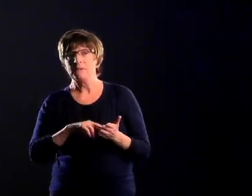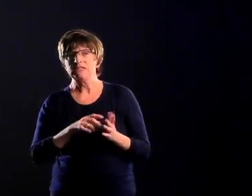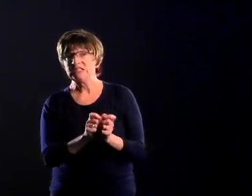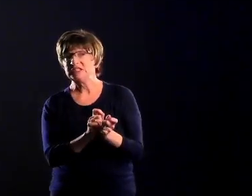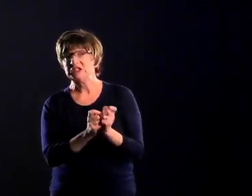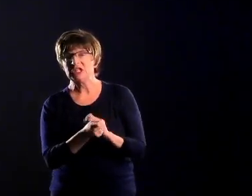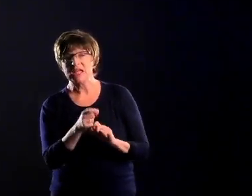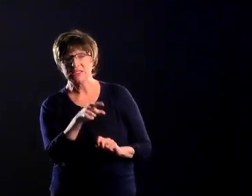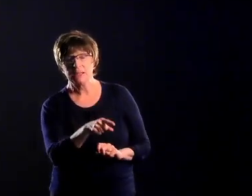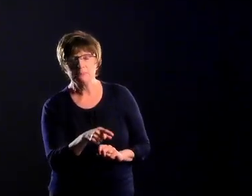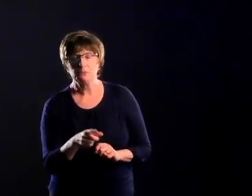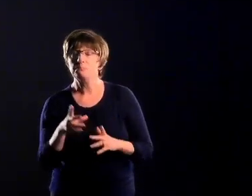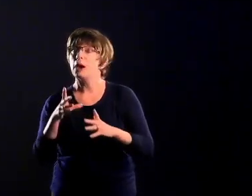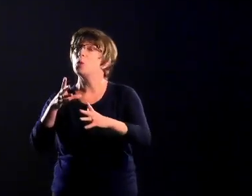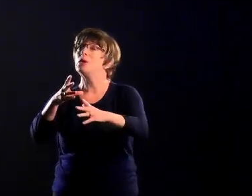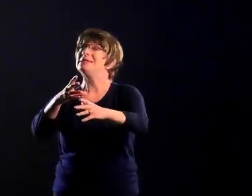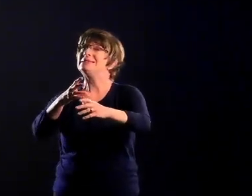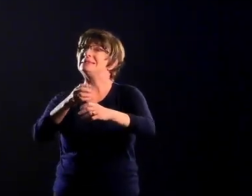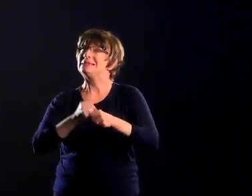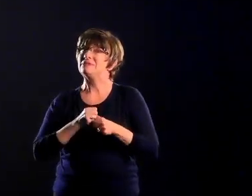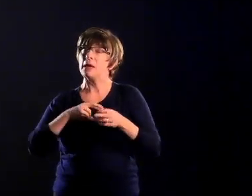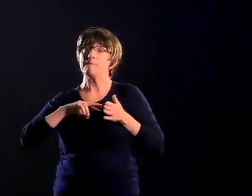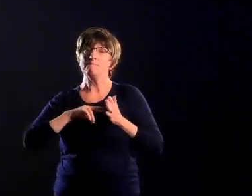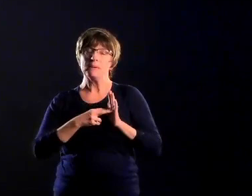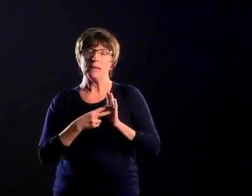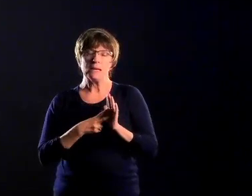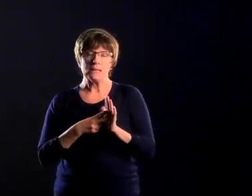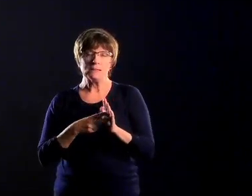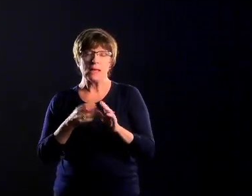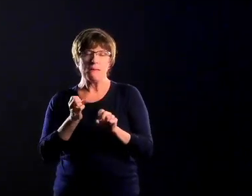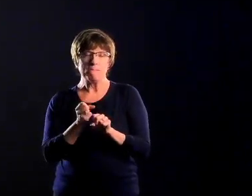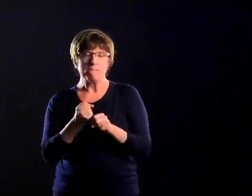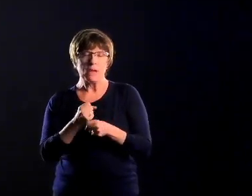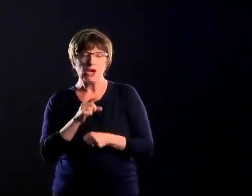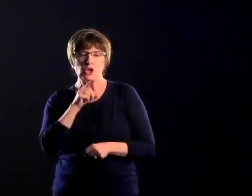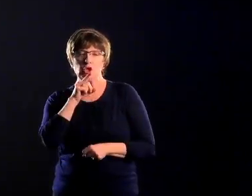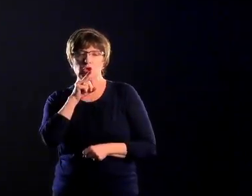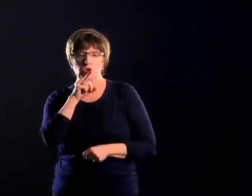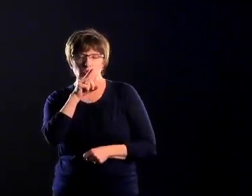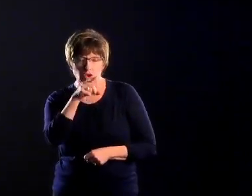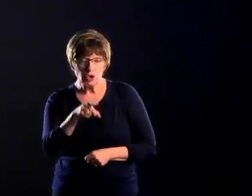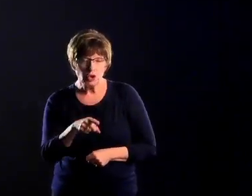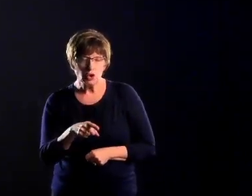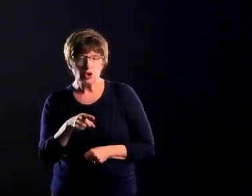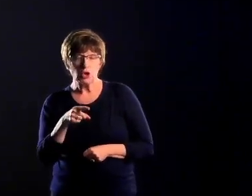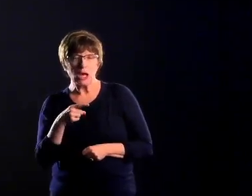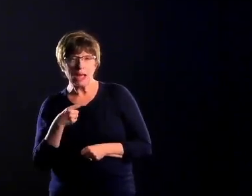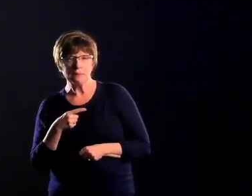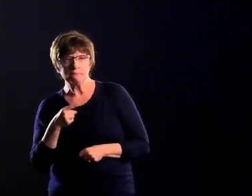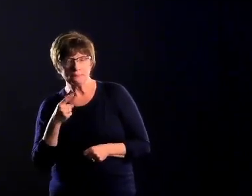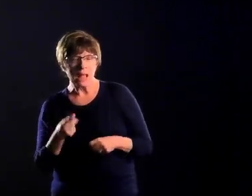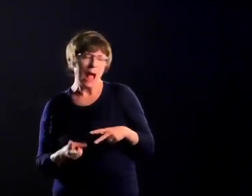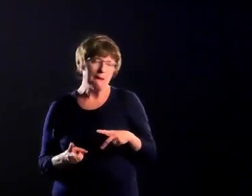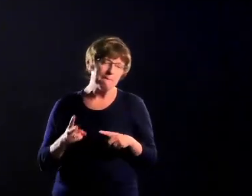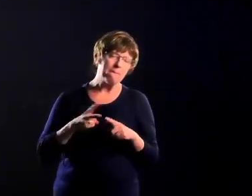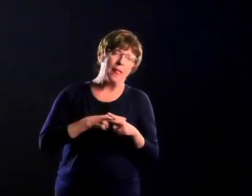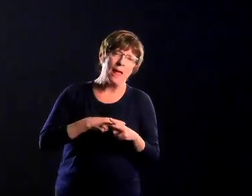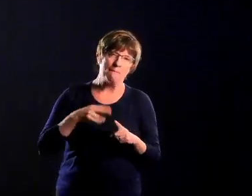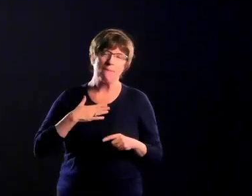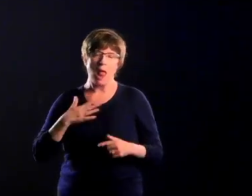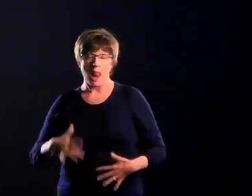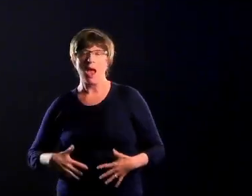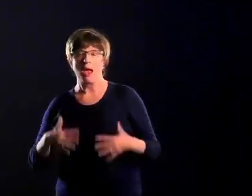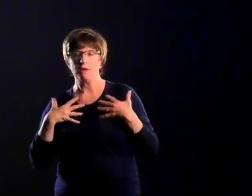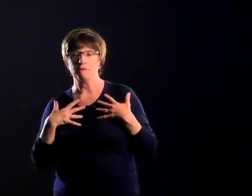To receive it says that I'm going to make sure I walk down a road of really pulling it into my life.